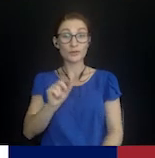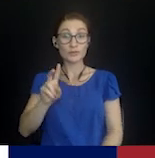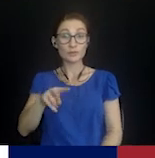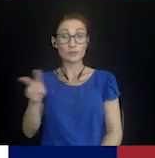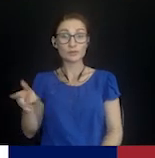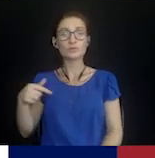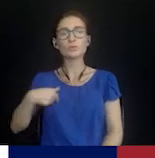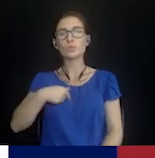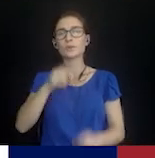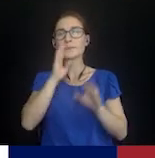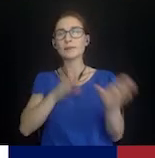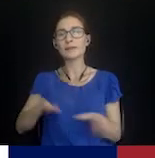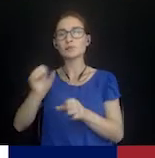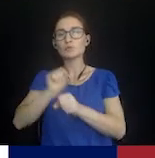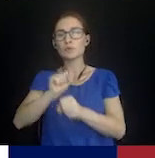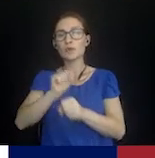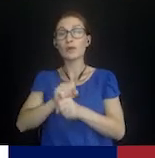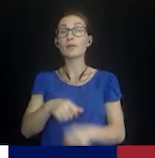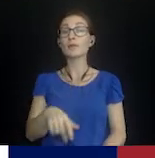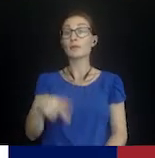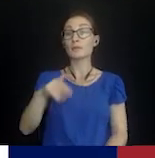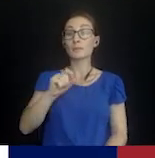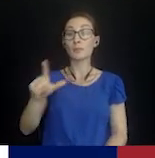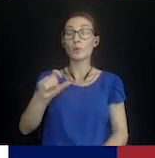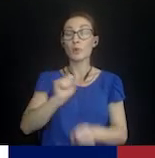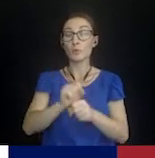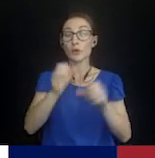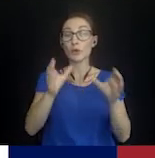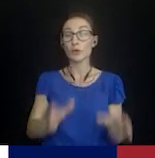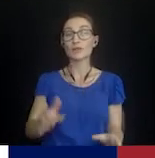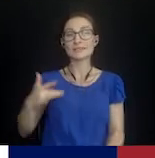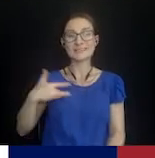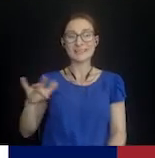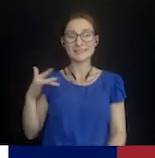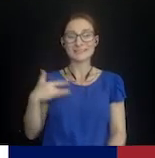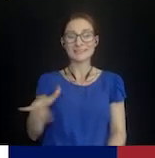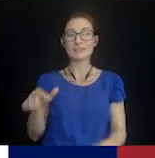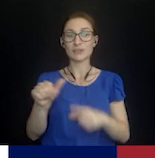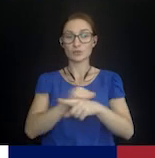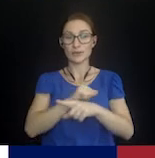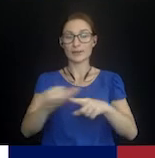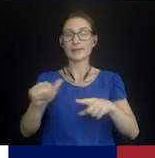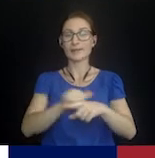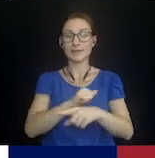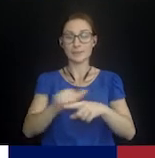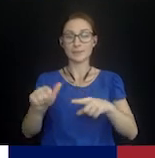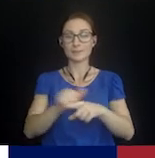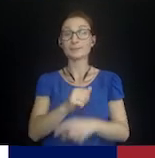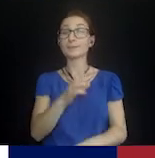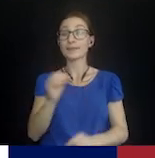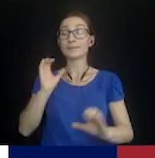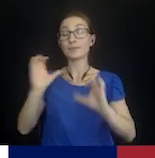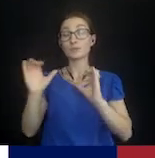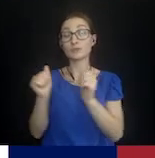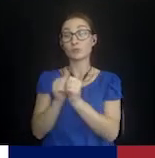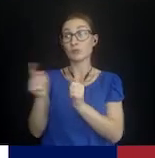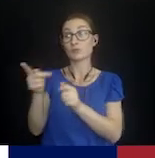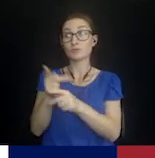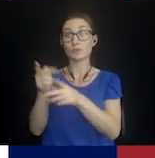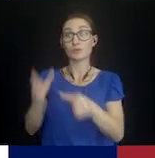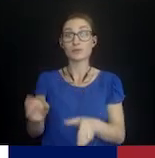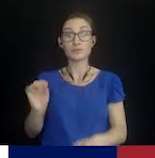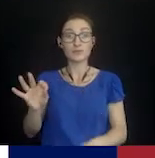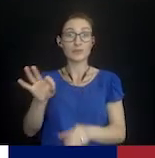that we plan on working on are poll worker sensitivity trainings for supervisor of elections offices and our conversations